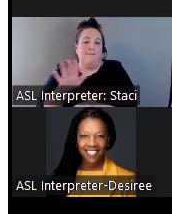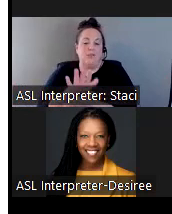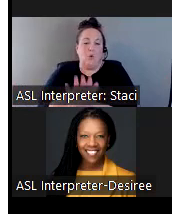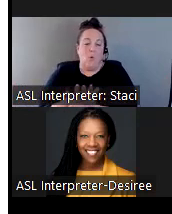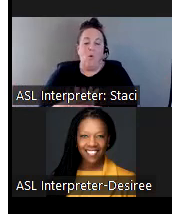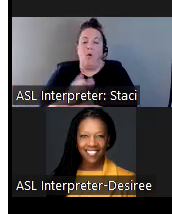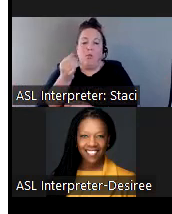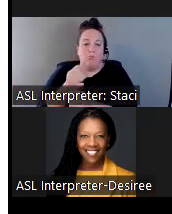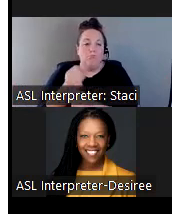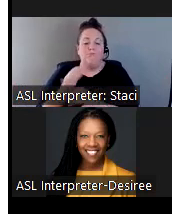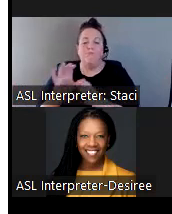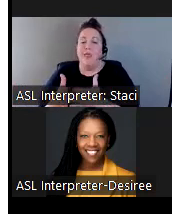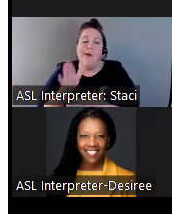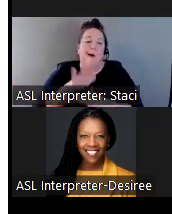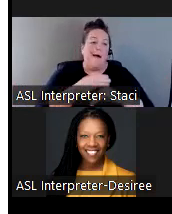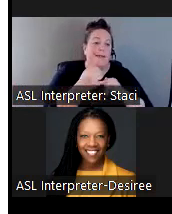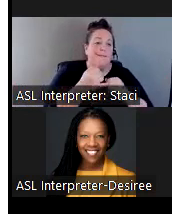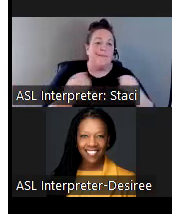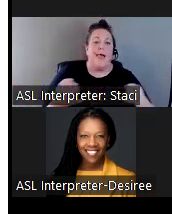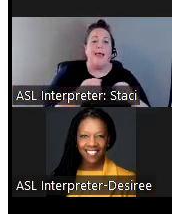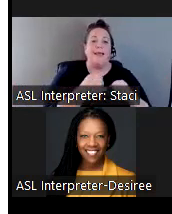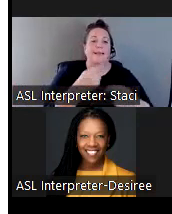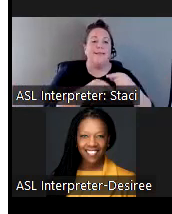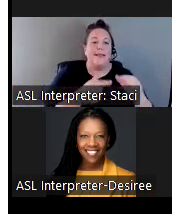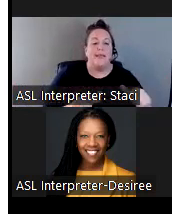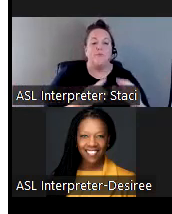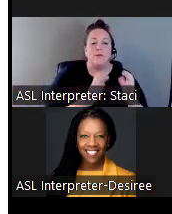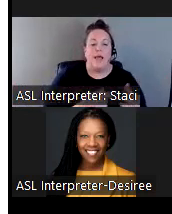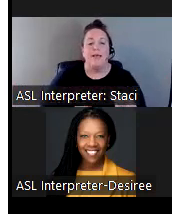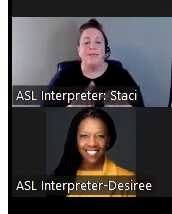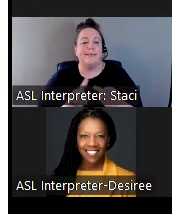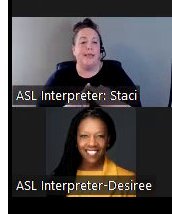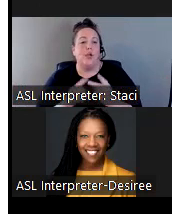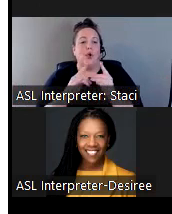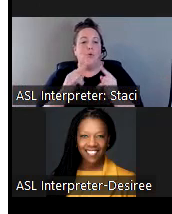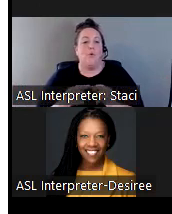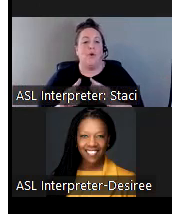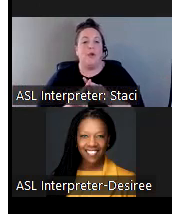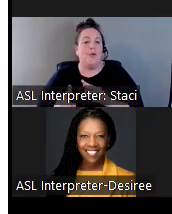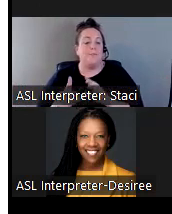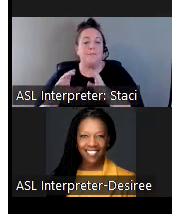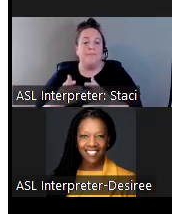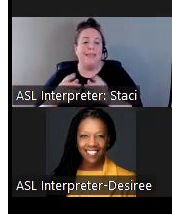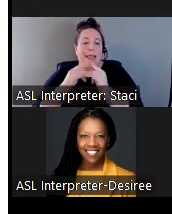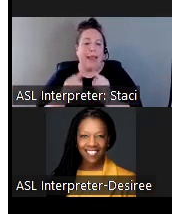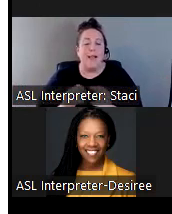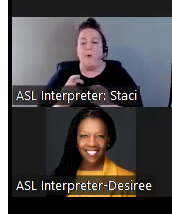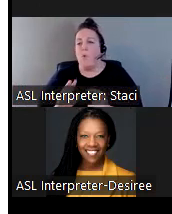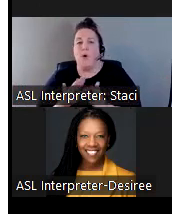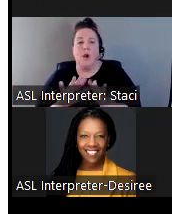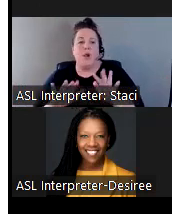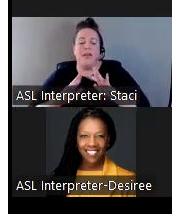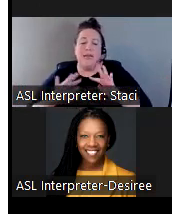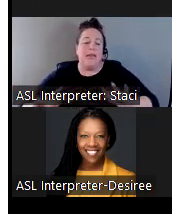know, online sign language classes, family weekend retreat every summer, and just a wealth